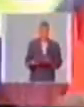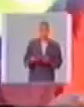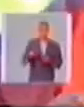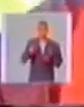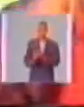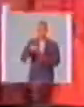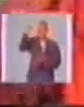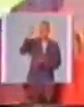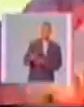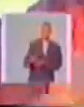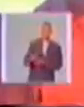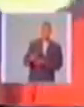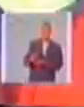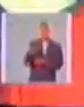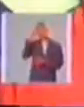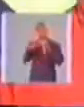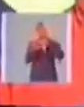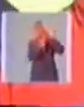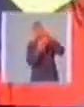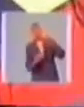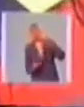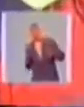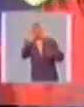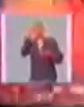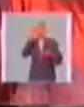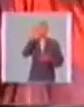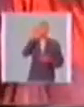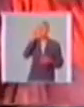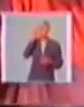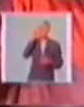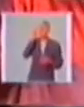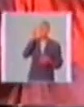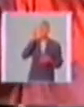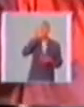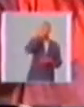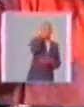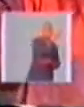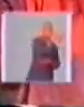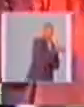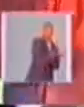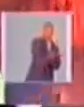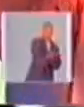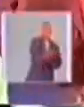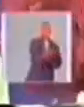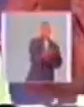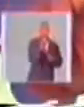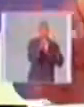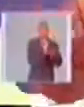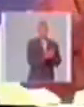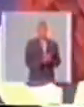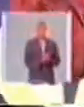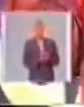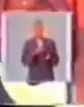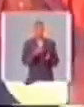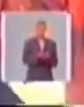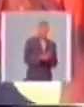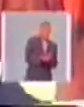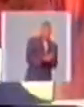wine and the oil to the storehouse. Obo ne mamie said him. Grain. You ever been to say a